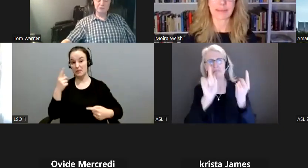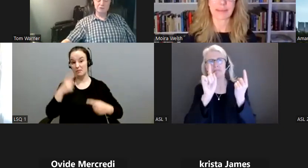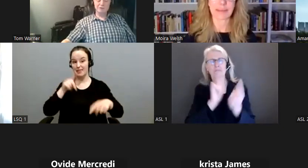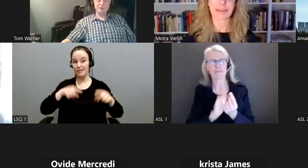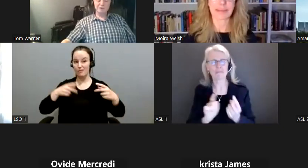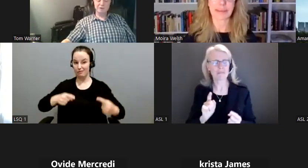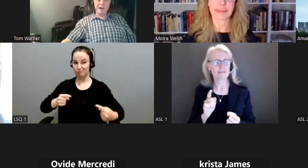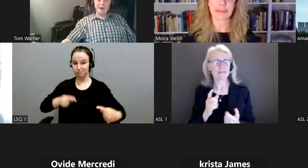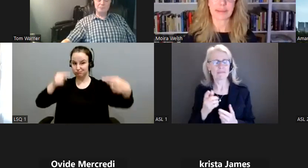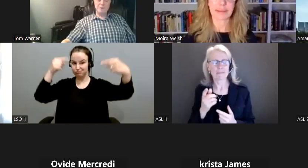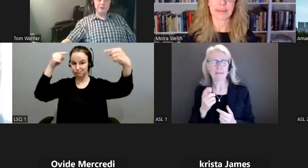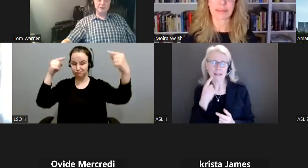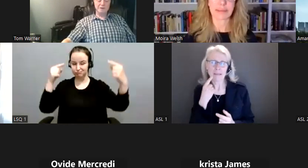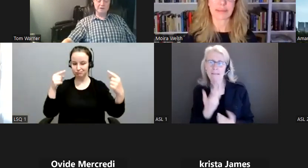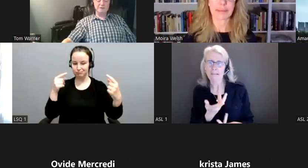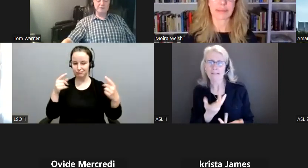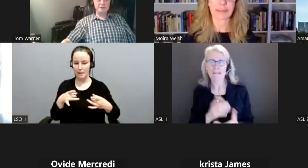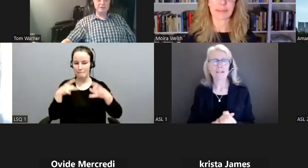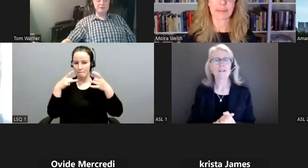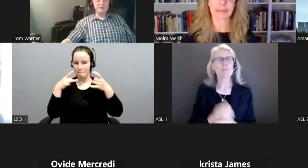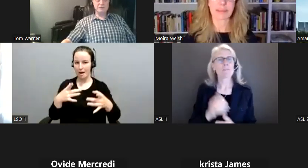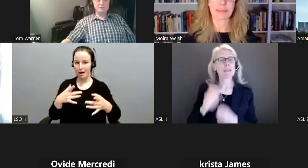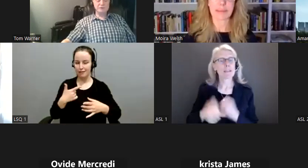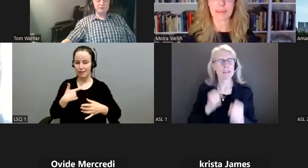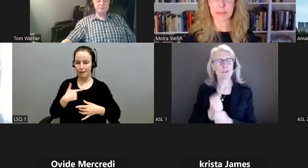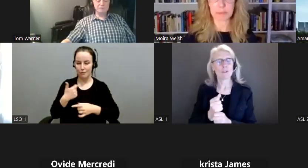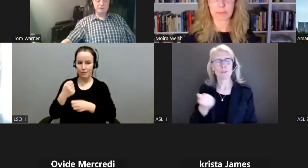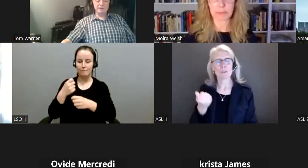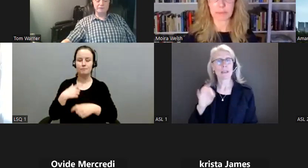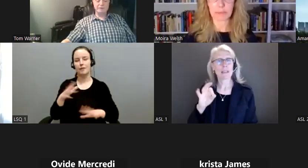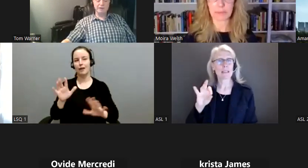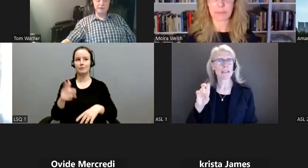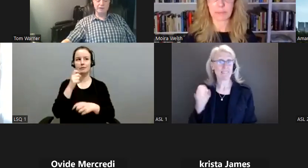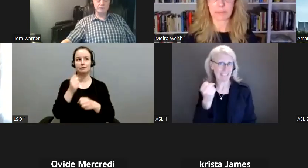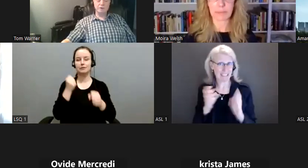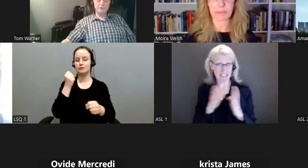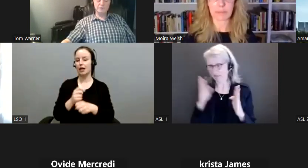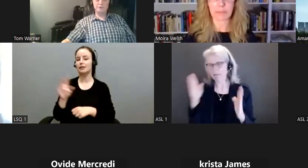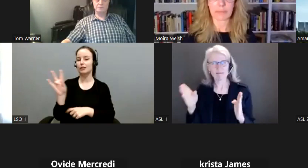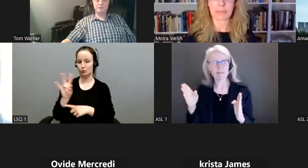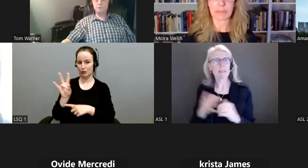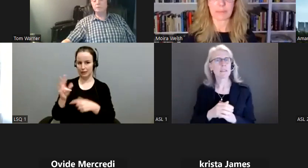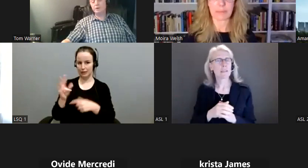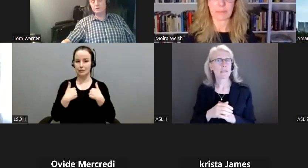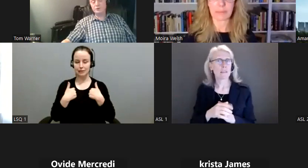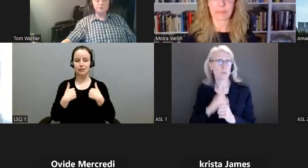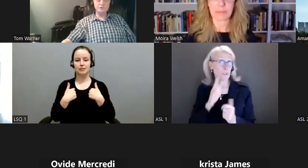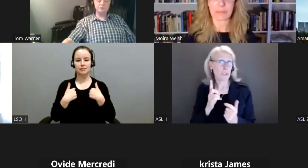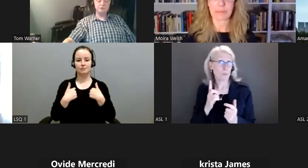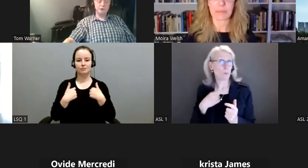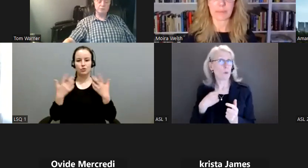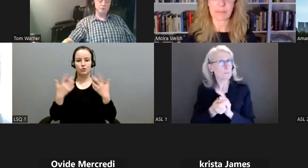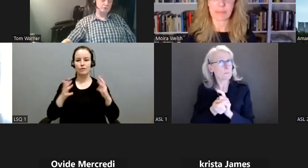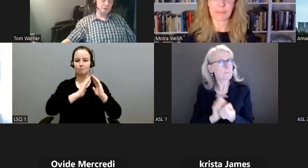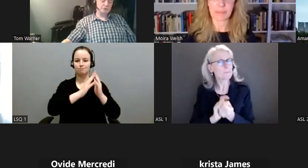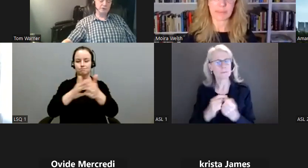my journey there. But in the 1970s, it was basically advocating for amendment of human rights codes